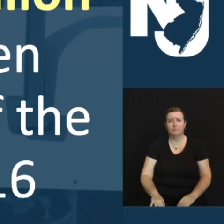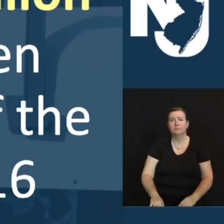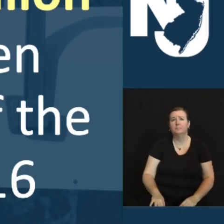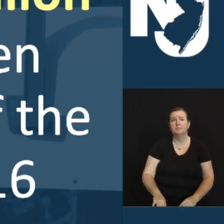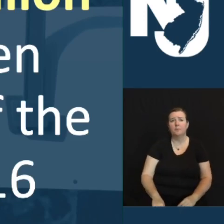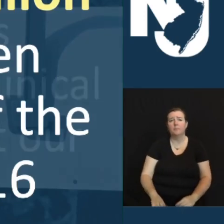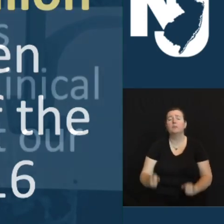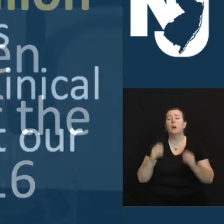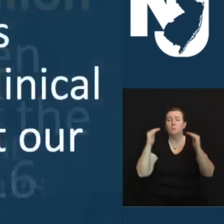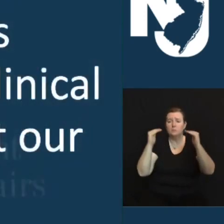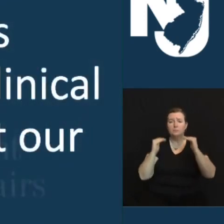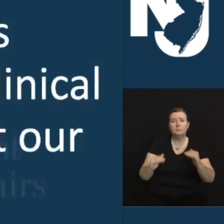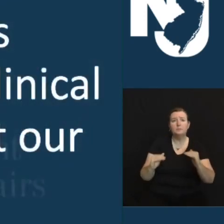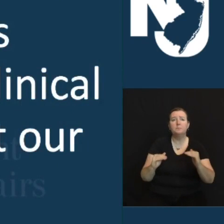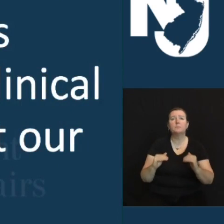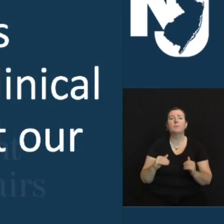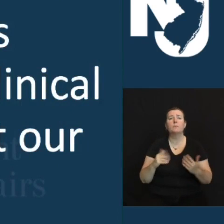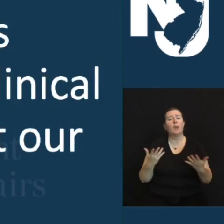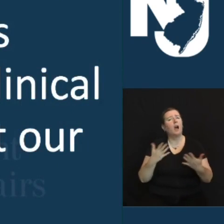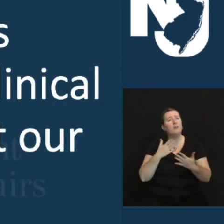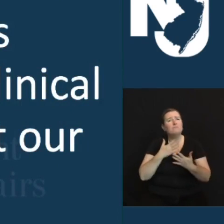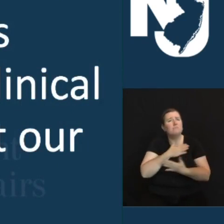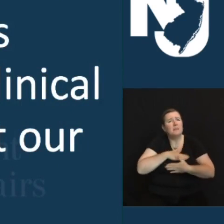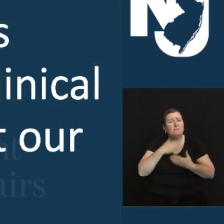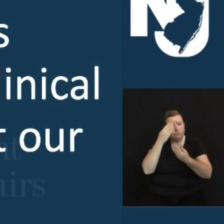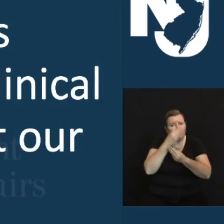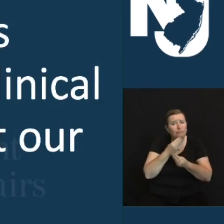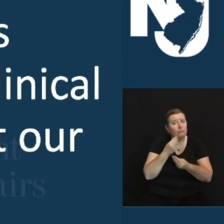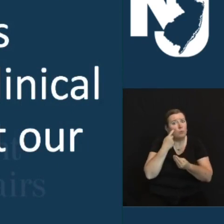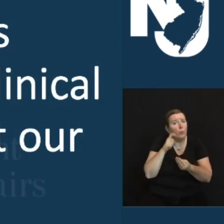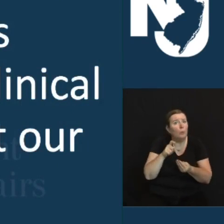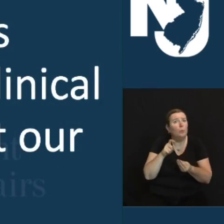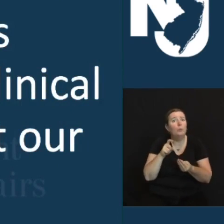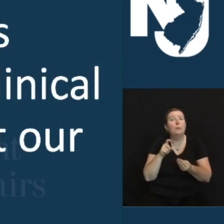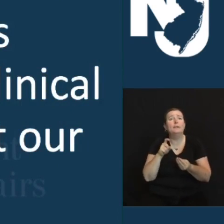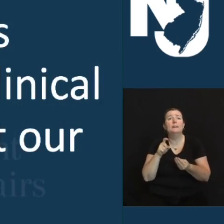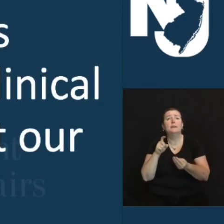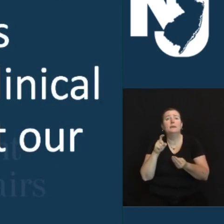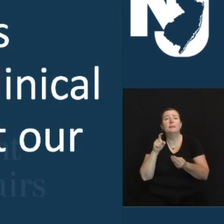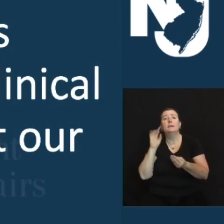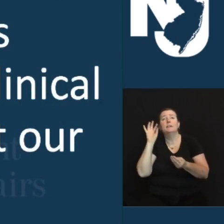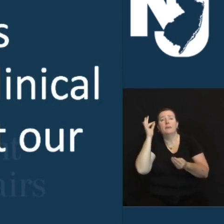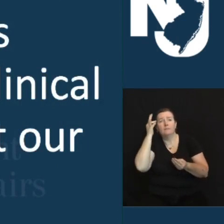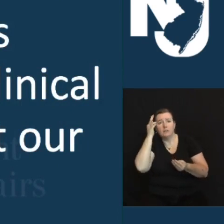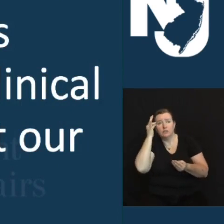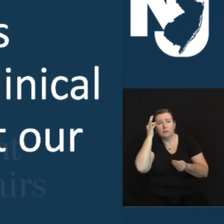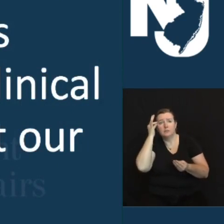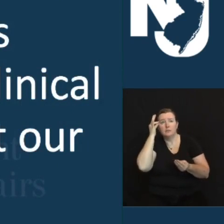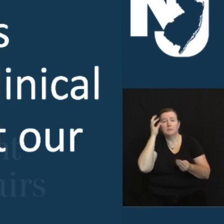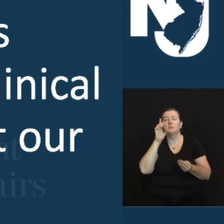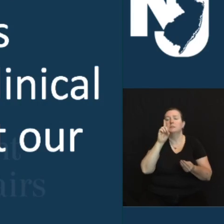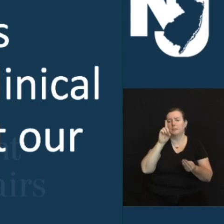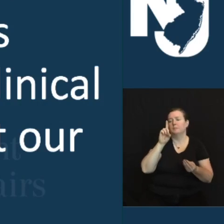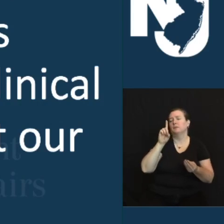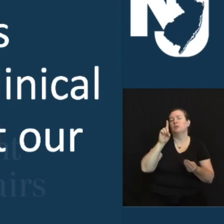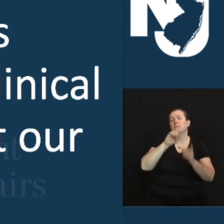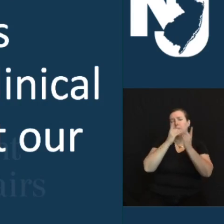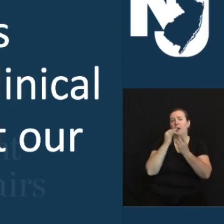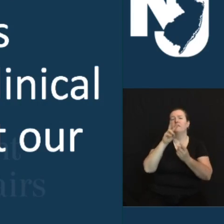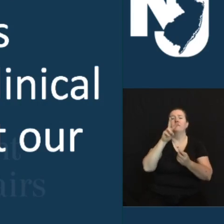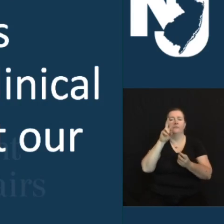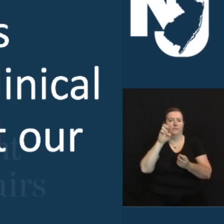Next, I am pleased to note that the Federal Department of Veterans Affairs is providing additional clinical staff to help us